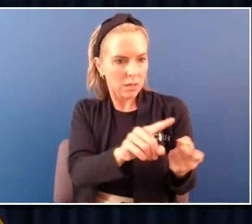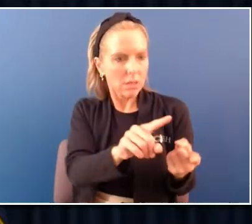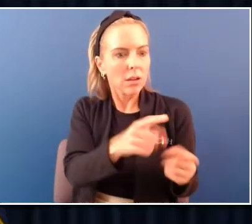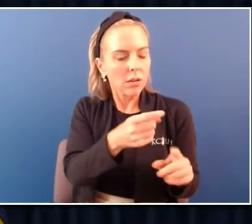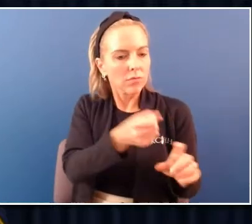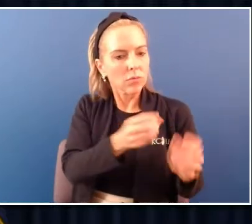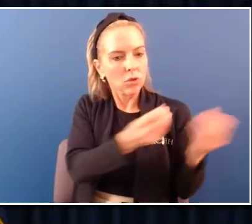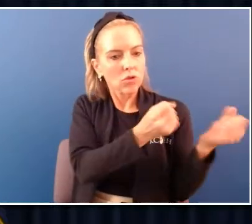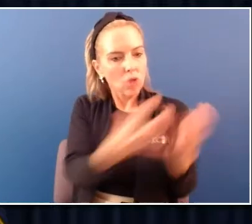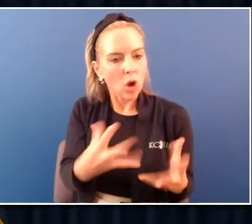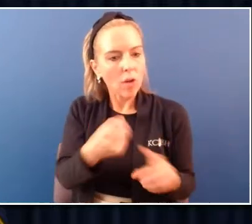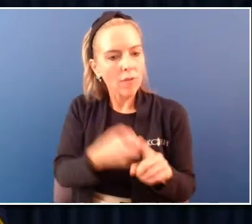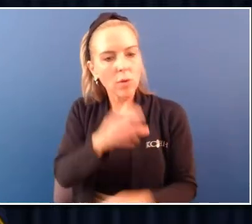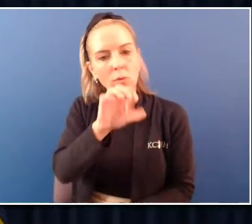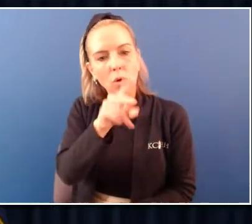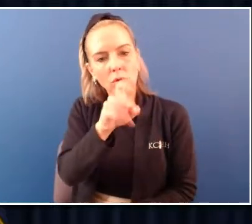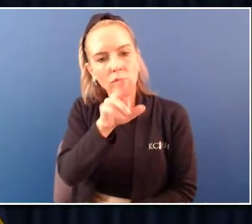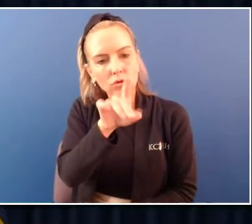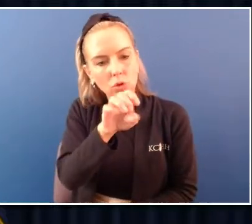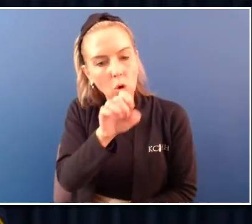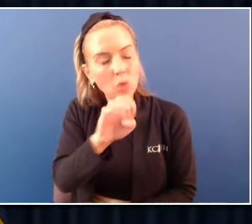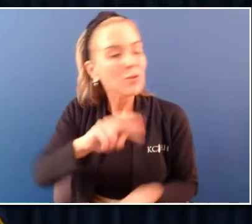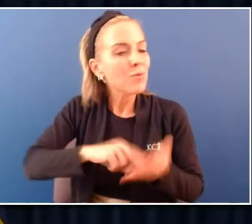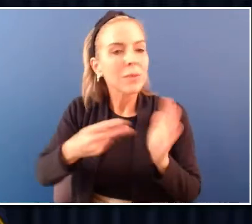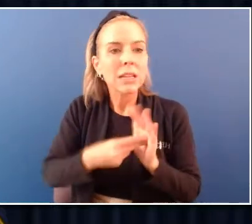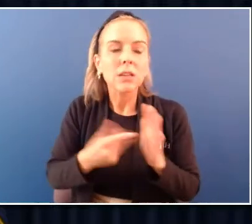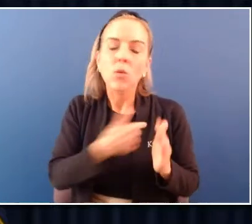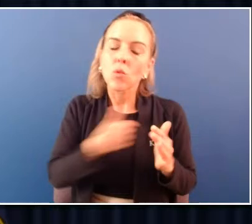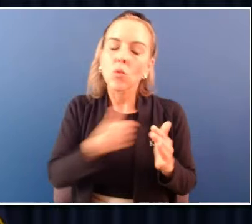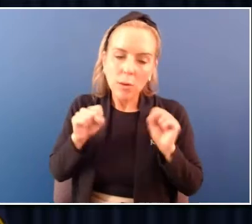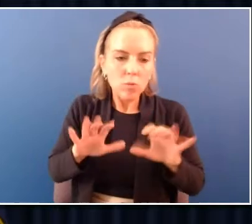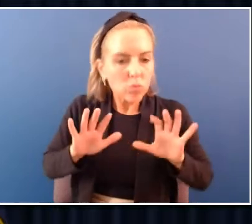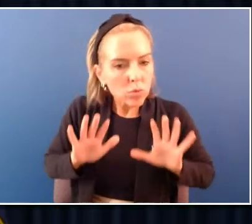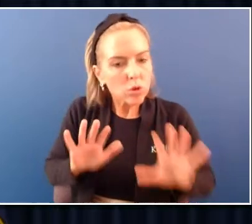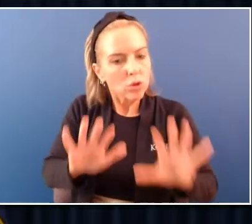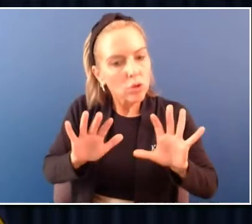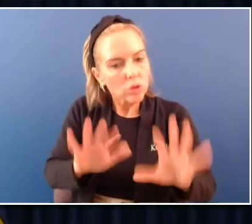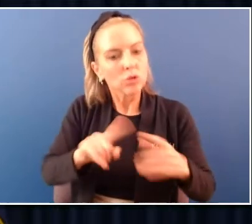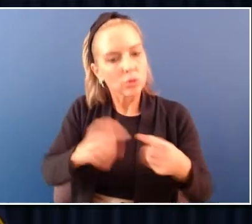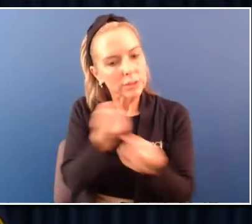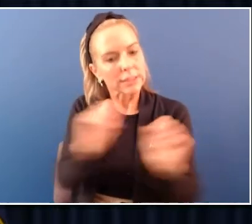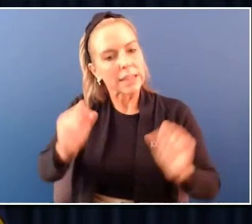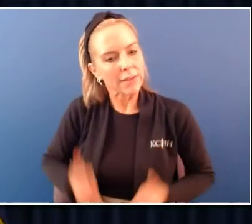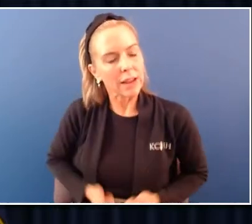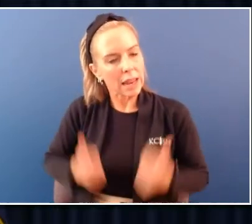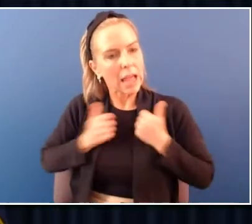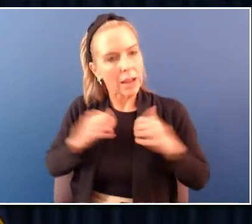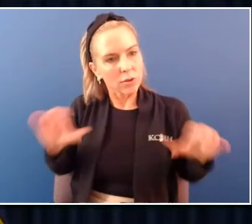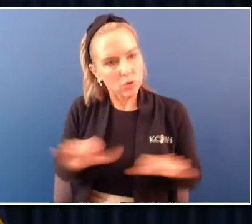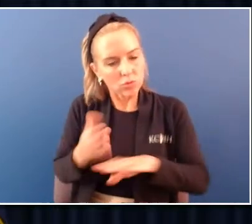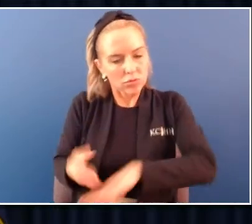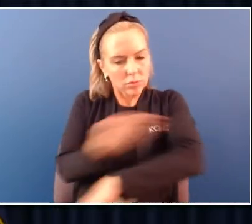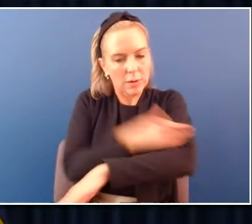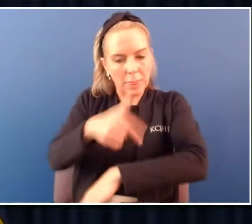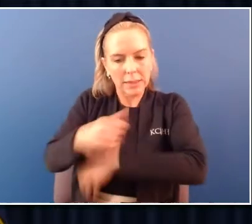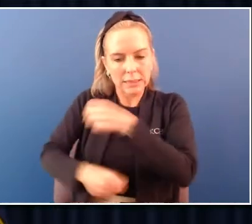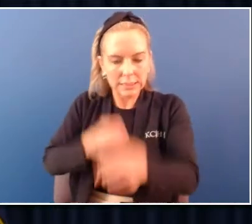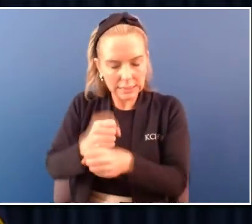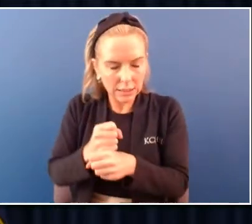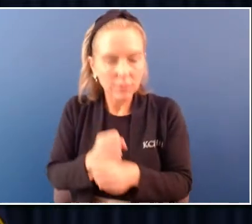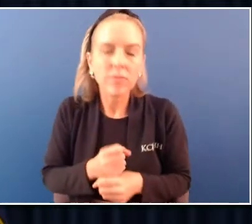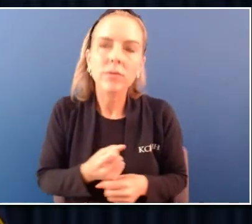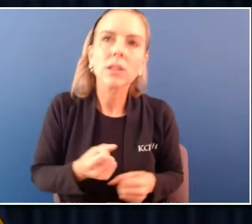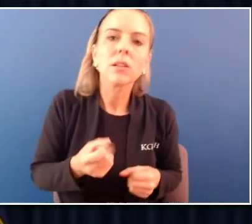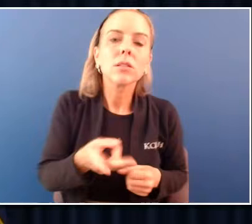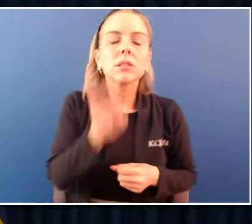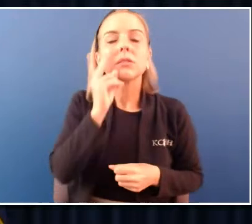keep pushing, we can save even more lives and do even better in this current year. We've talked about all the ways that people on Team